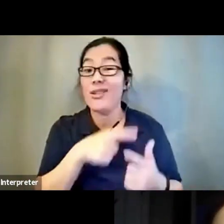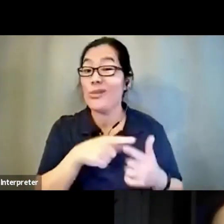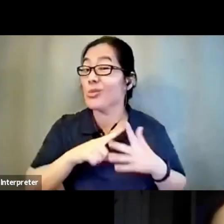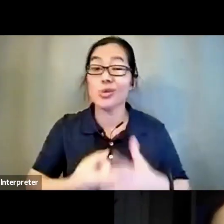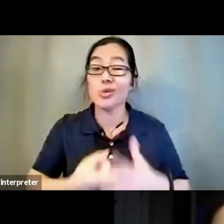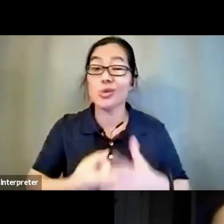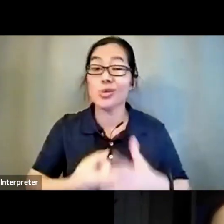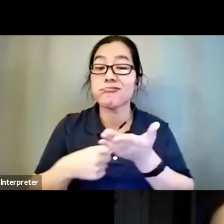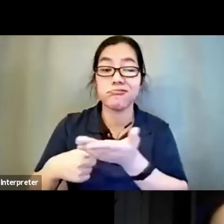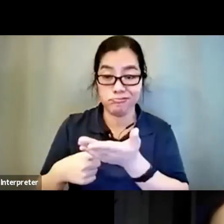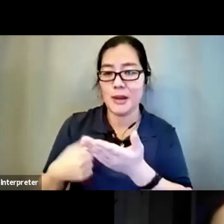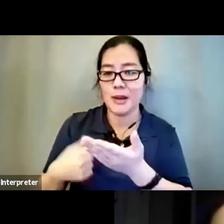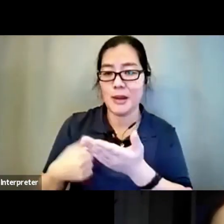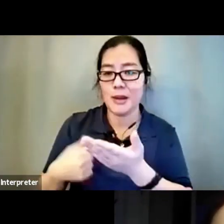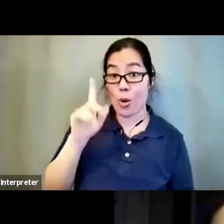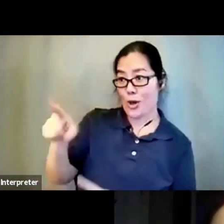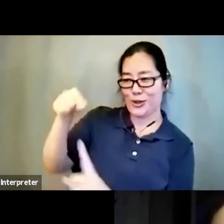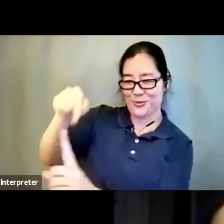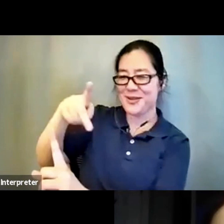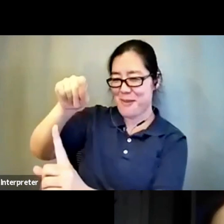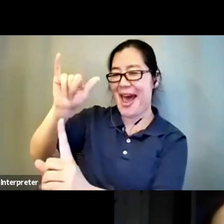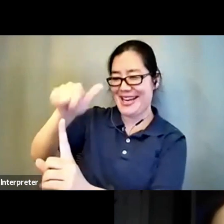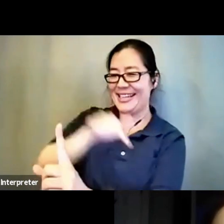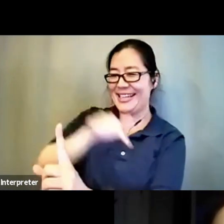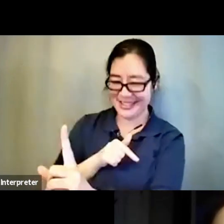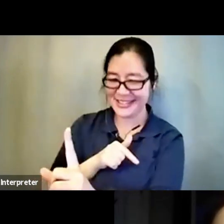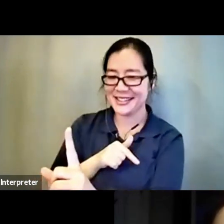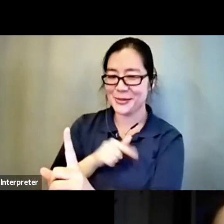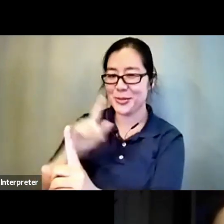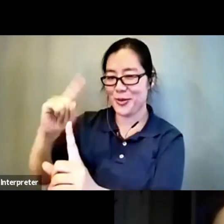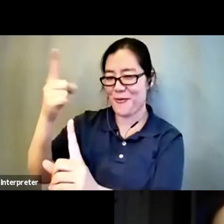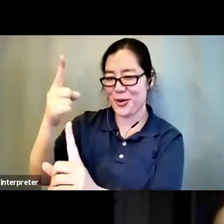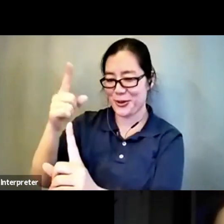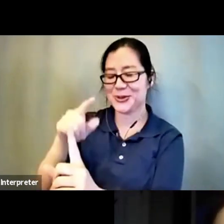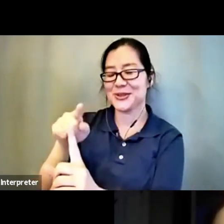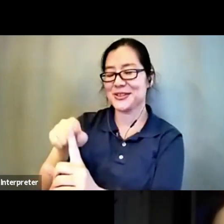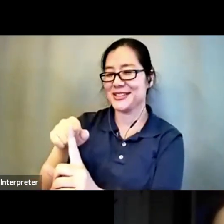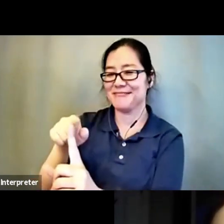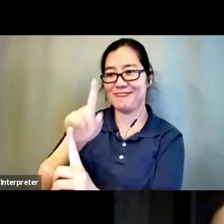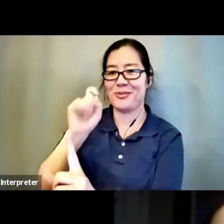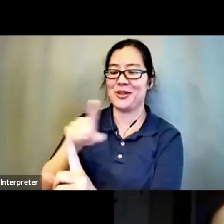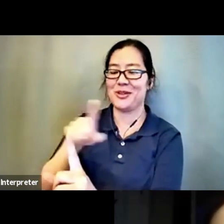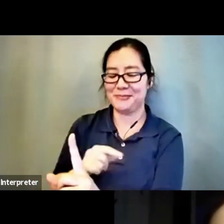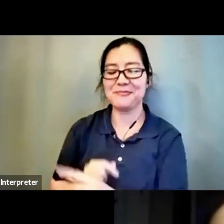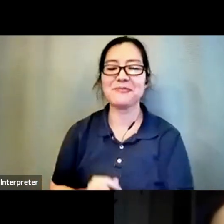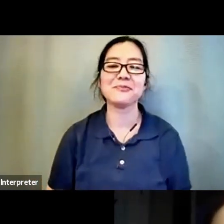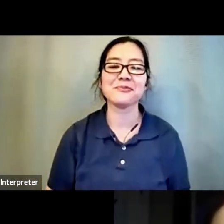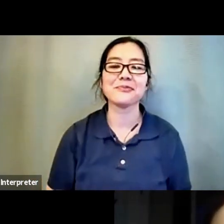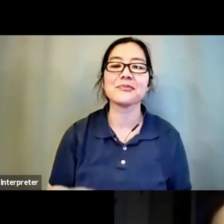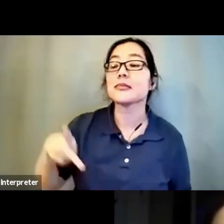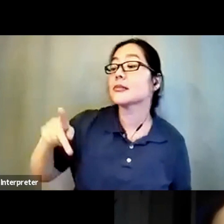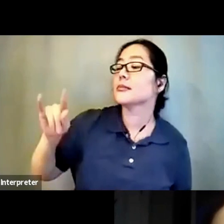have a question for you. So if you could just keep your mic on after your introduction, we'll just get into it. Awesome.